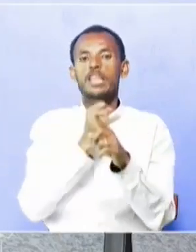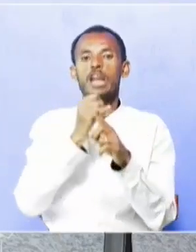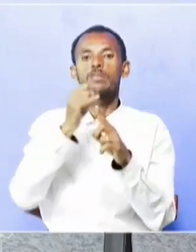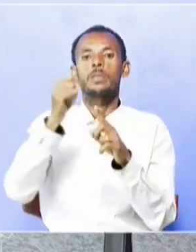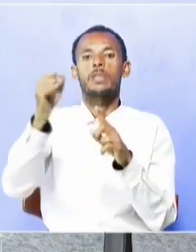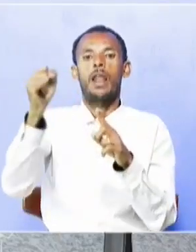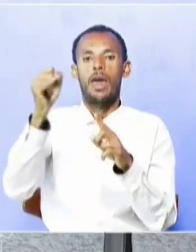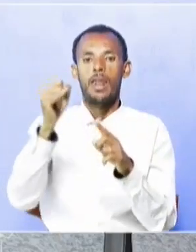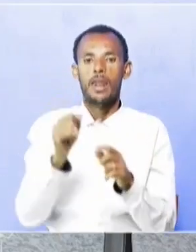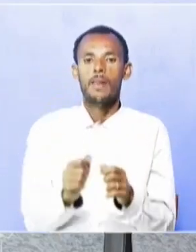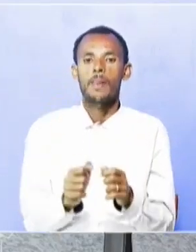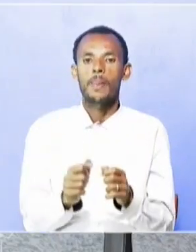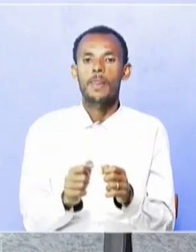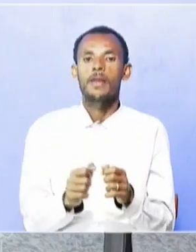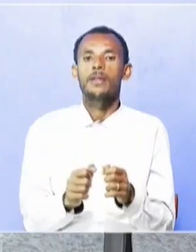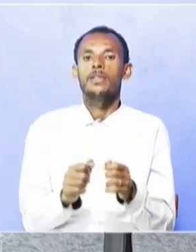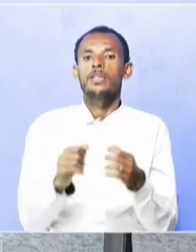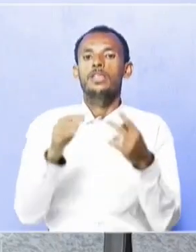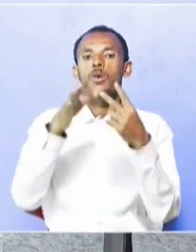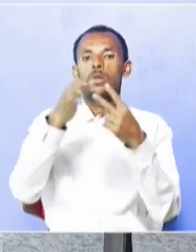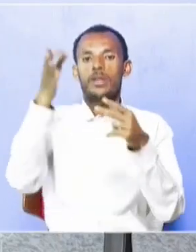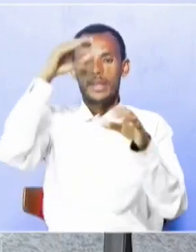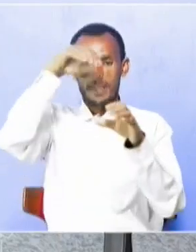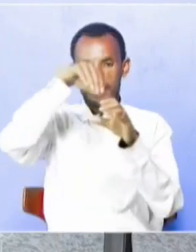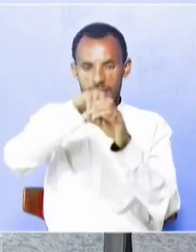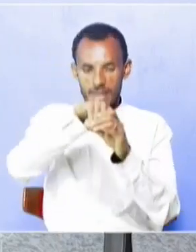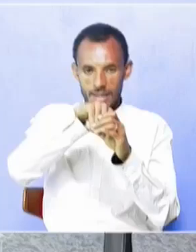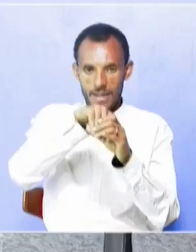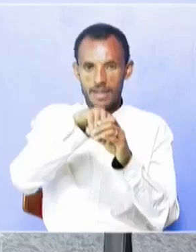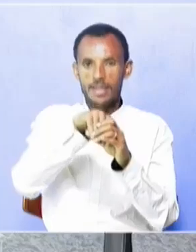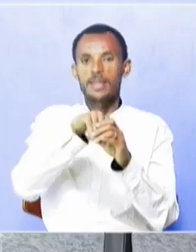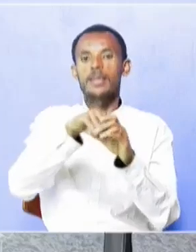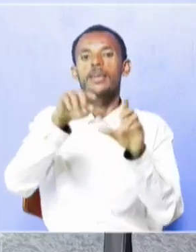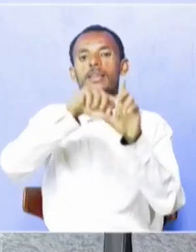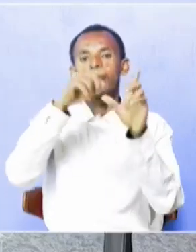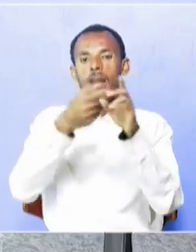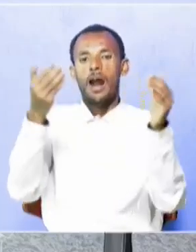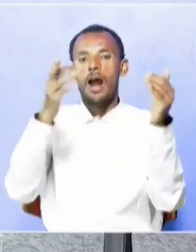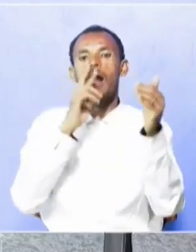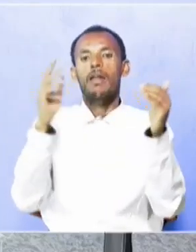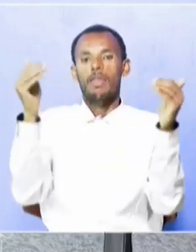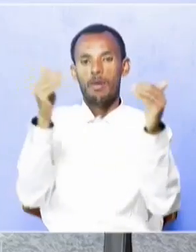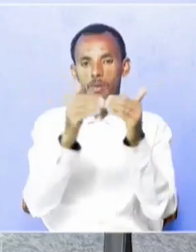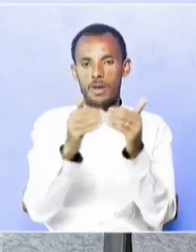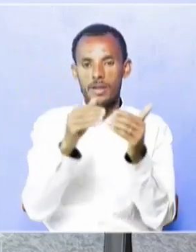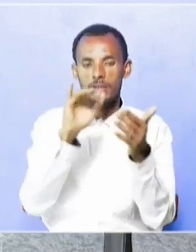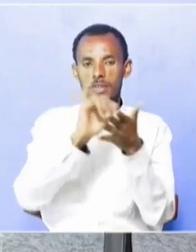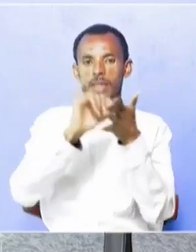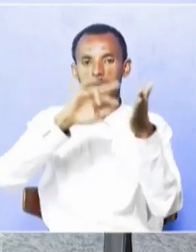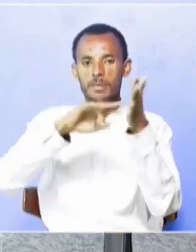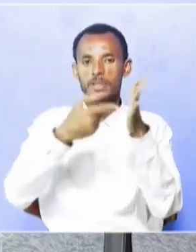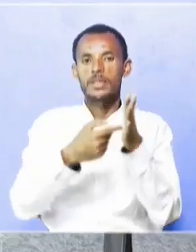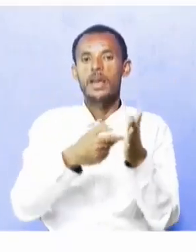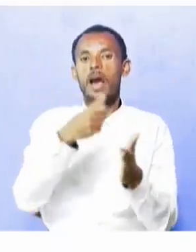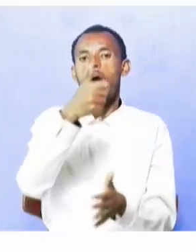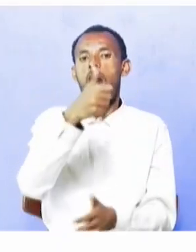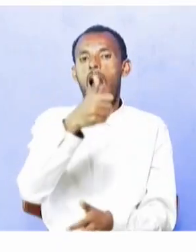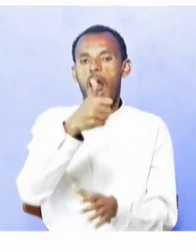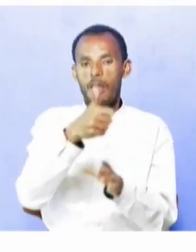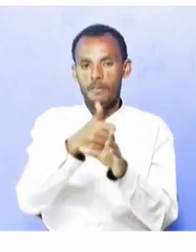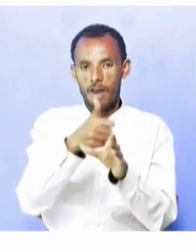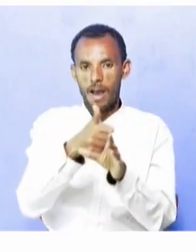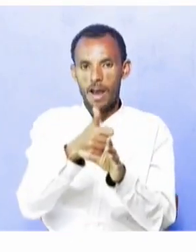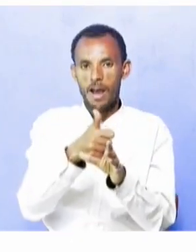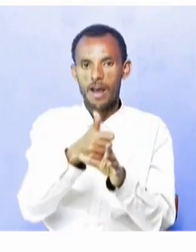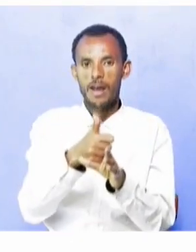transversal line, the alternate interior angles are congruent. That means if this is alpha, this